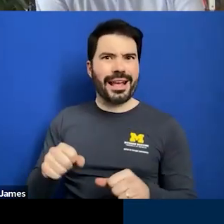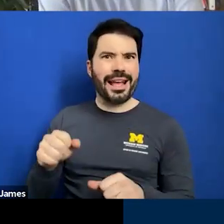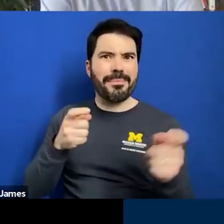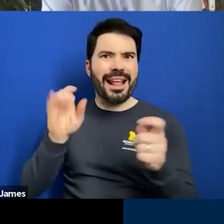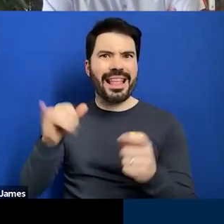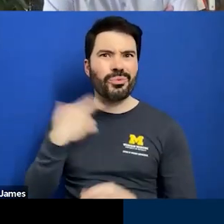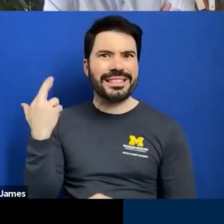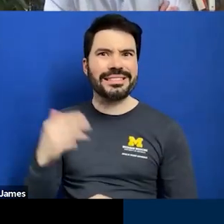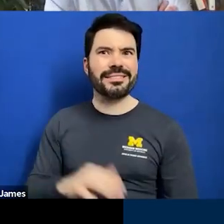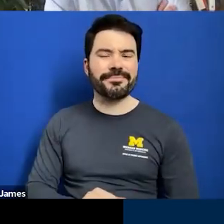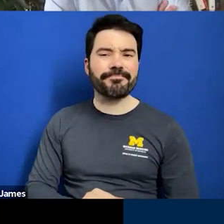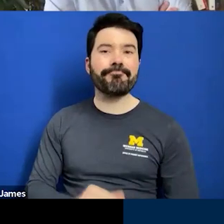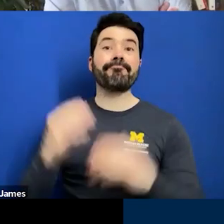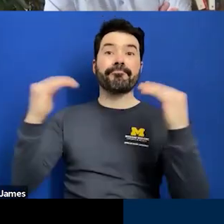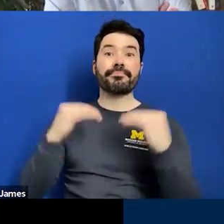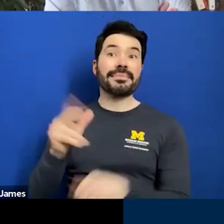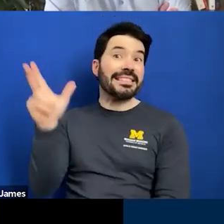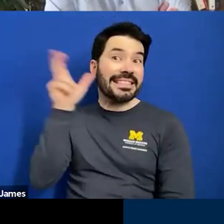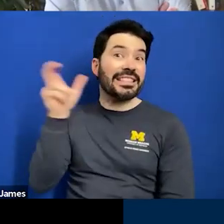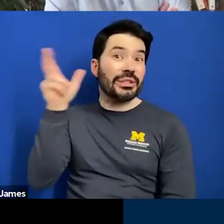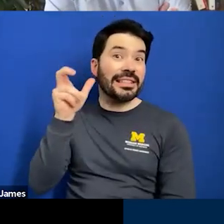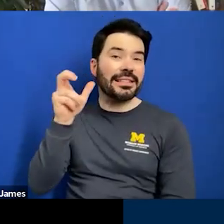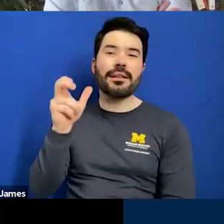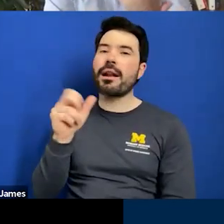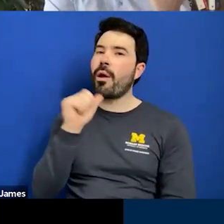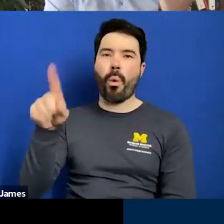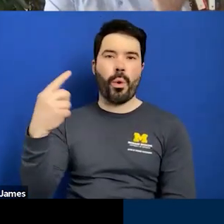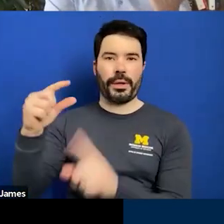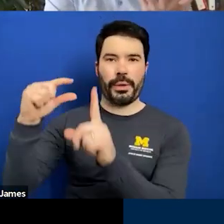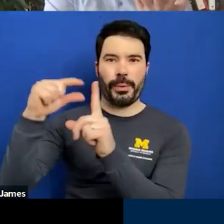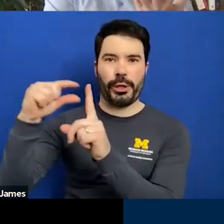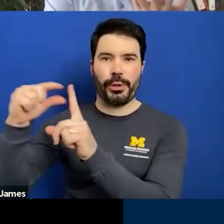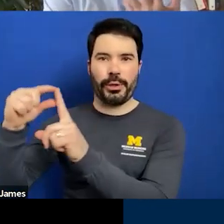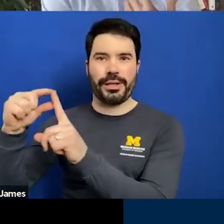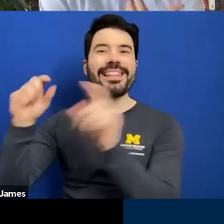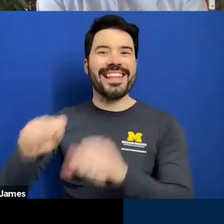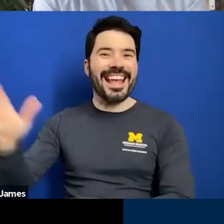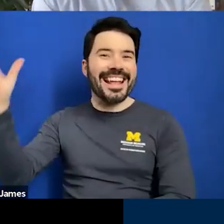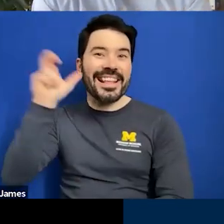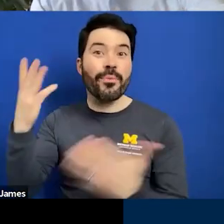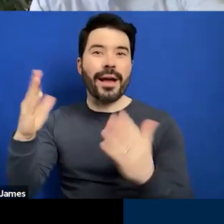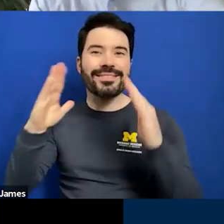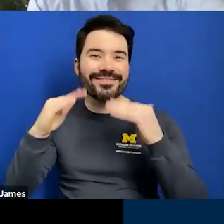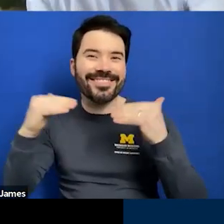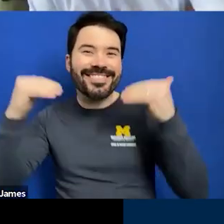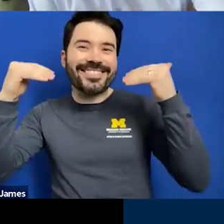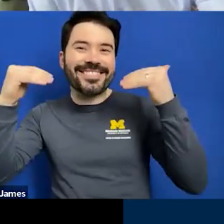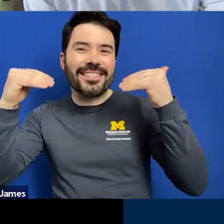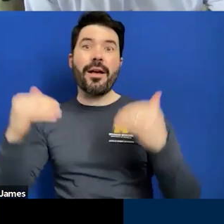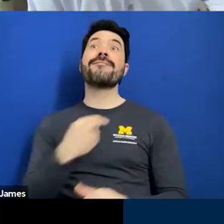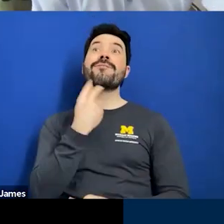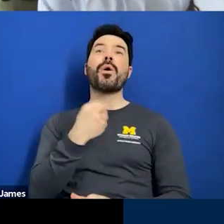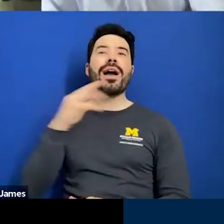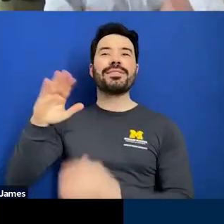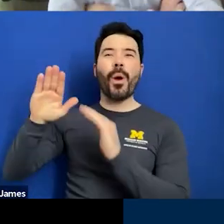The second thing is hearing is more than hearing words. You can hear a smile. There are many other characteristics in the voice